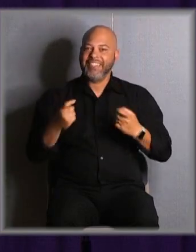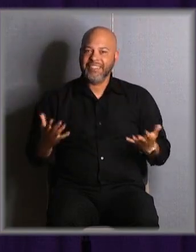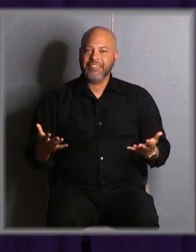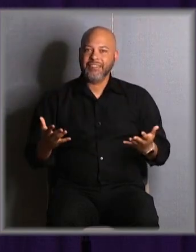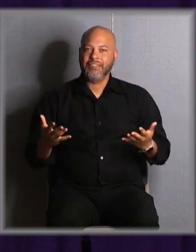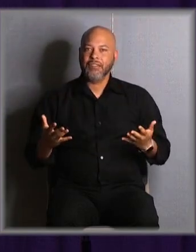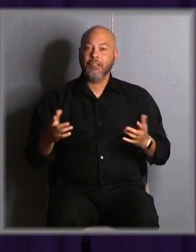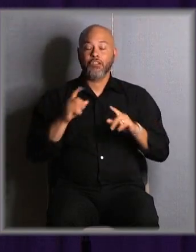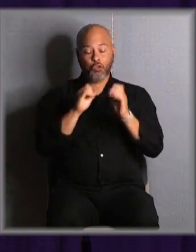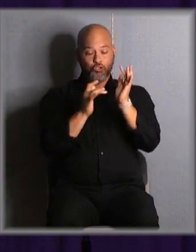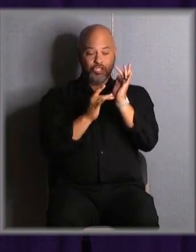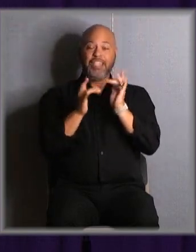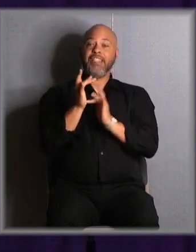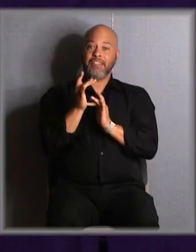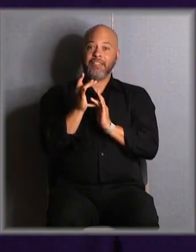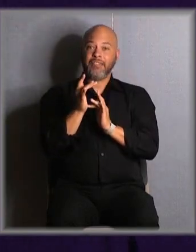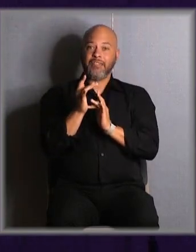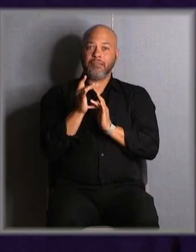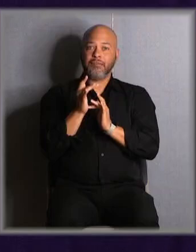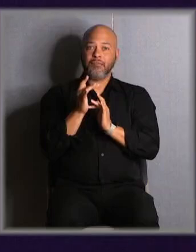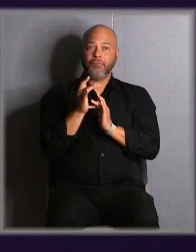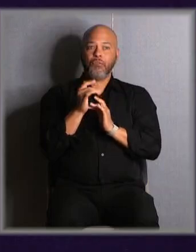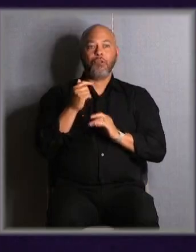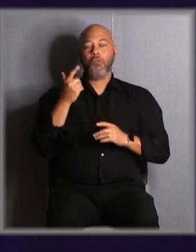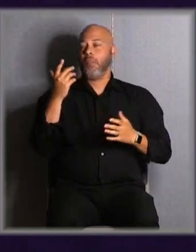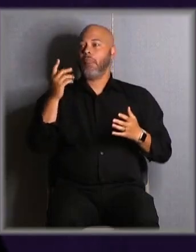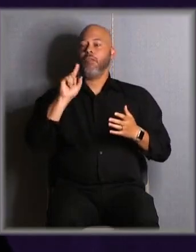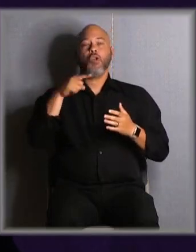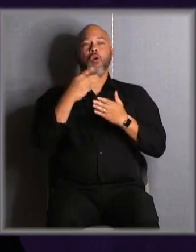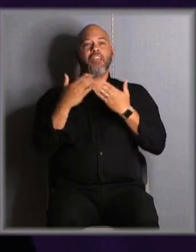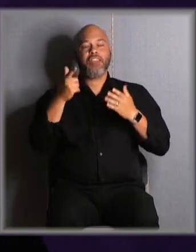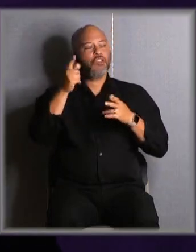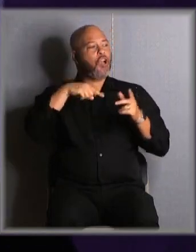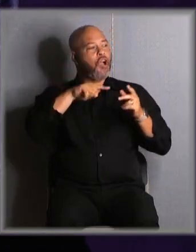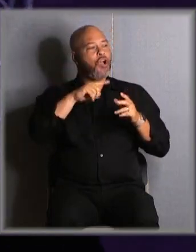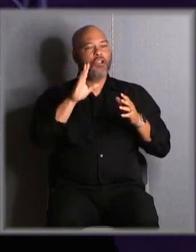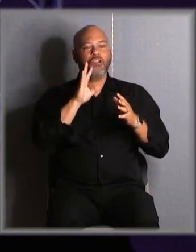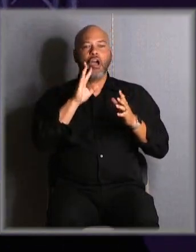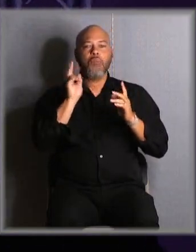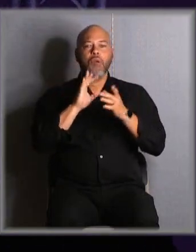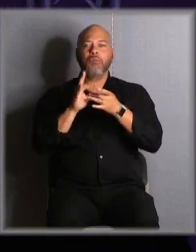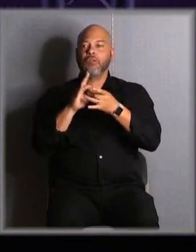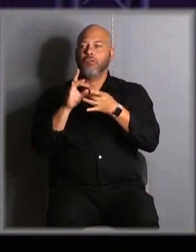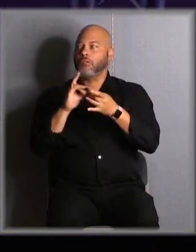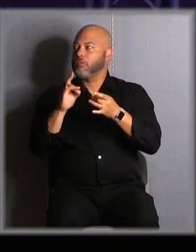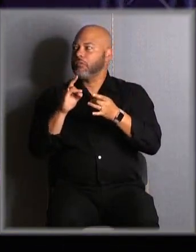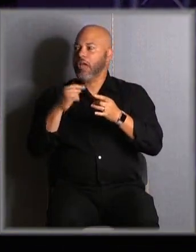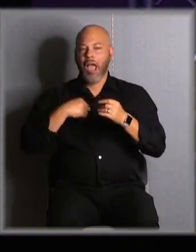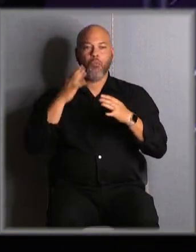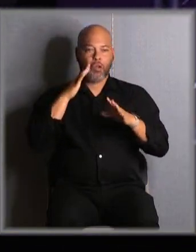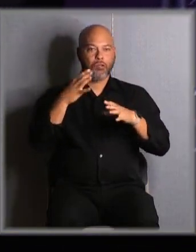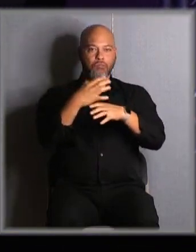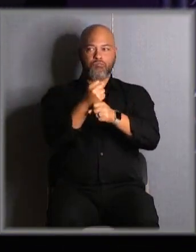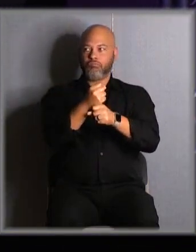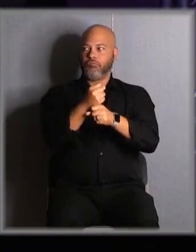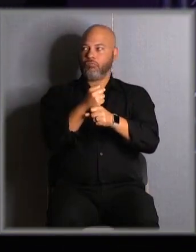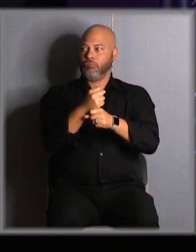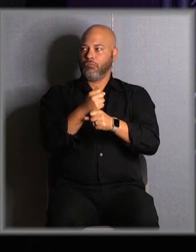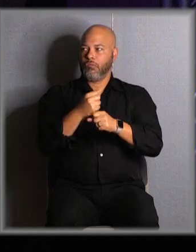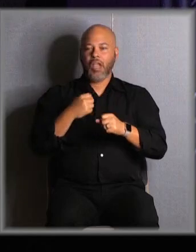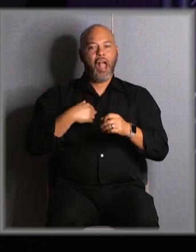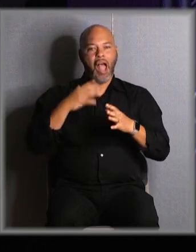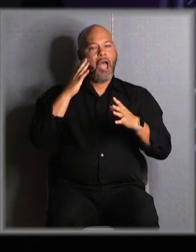this. Jesus. See, we always, the only thing you hear about here, Pastor, I'm getting ready to close. I'm going to hurt you